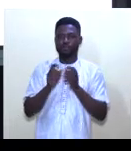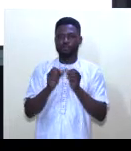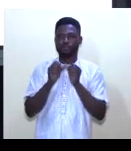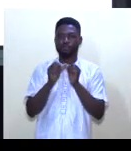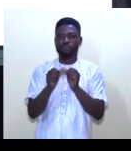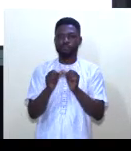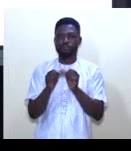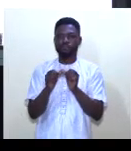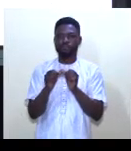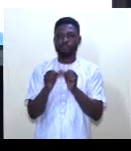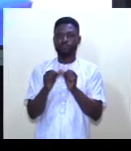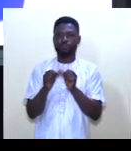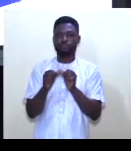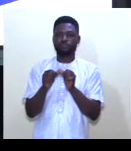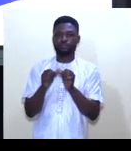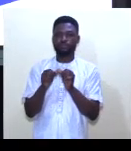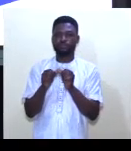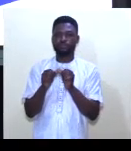Moving on.